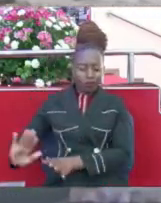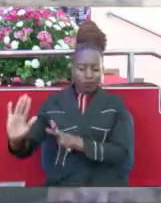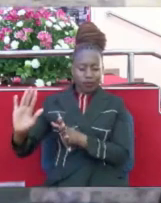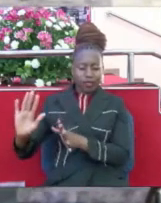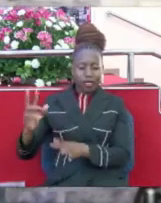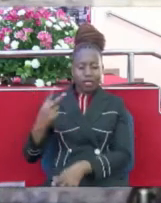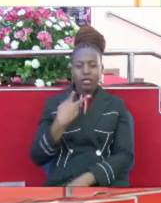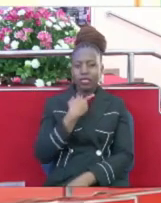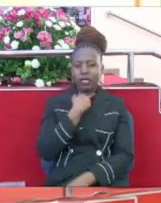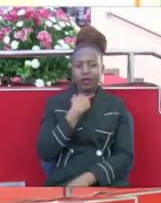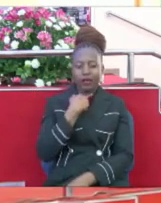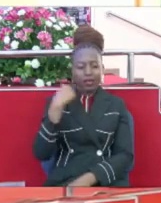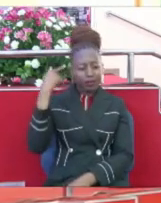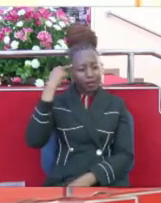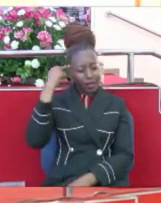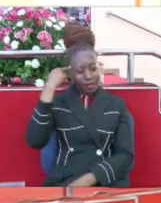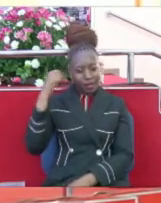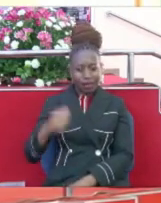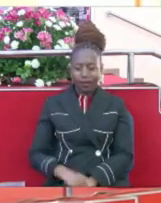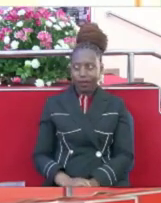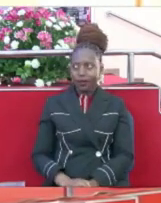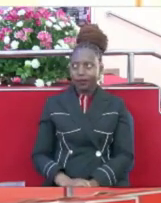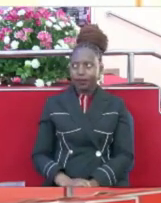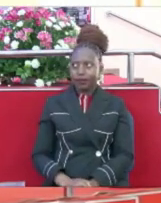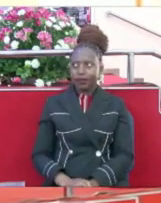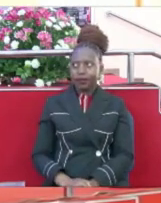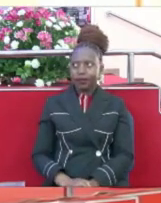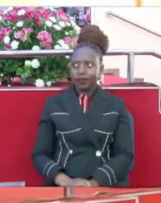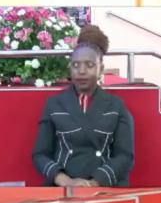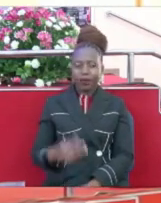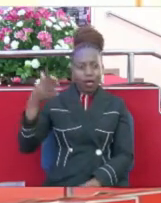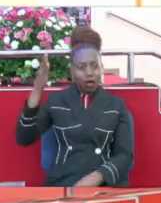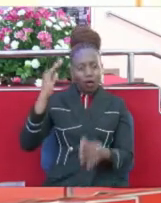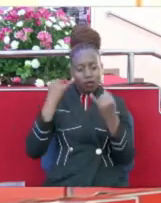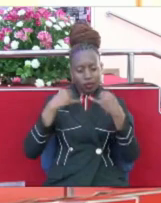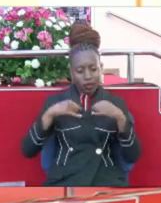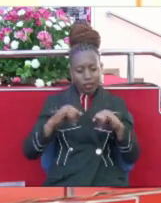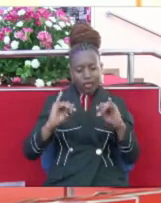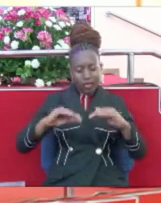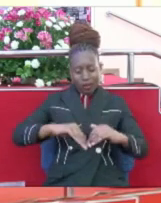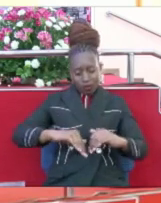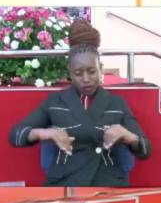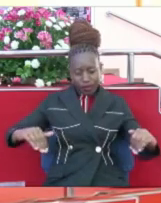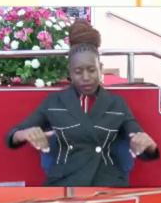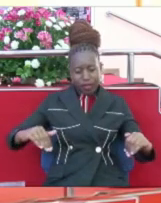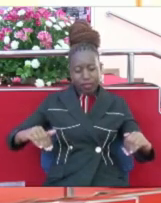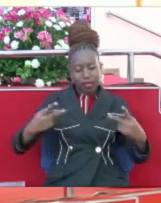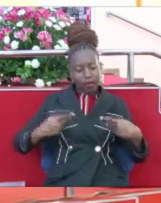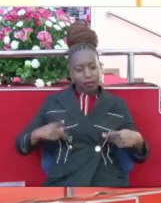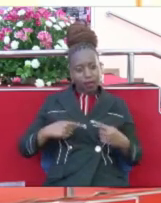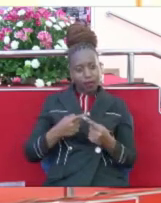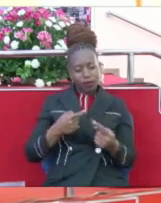ile hali ya utumwa katika mawazo yao. He is trying to separate them from those things that they have been thinking are